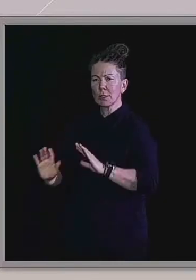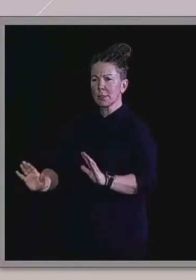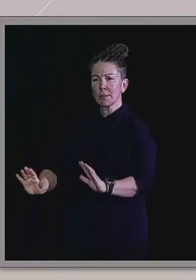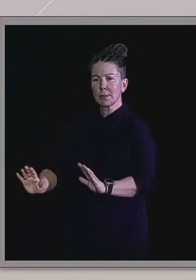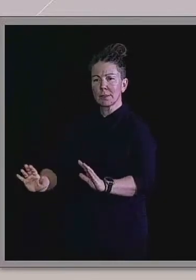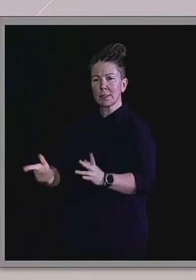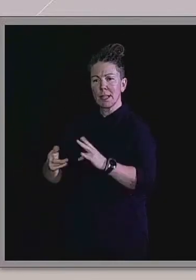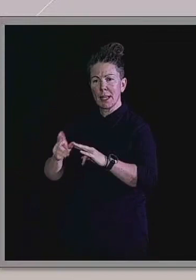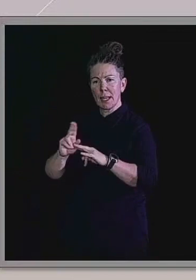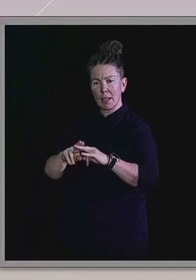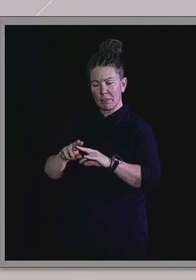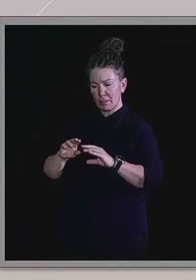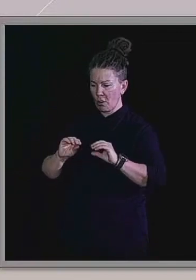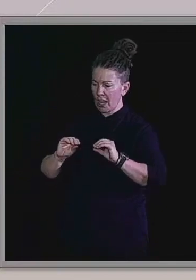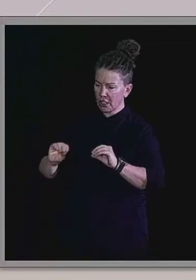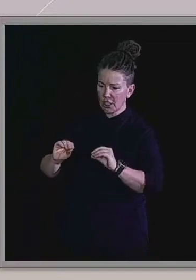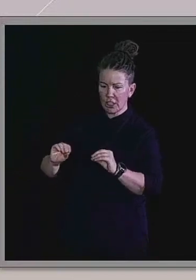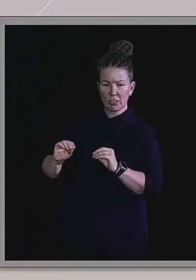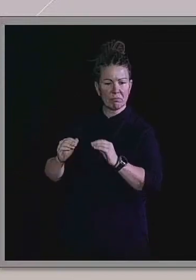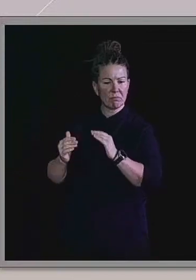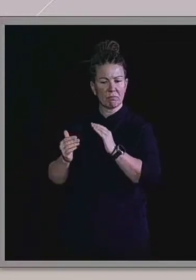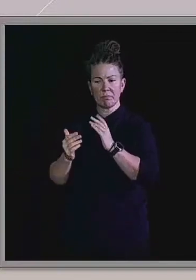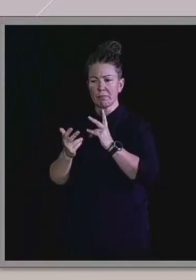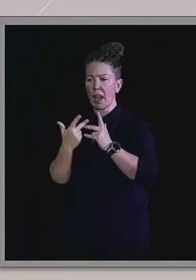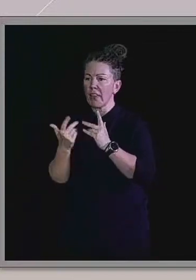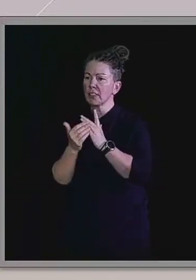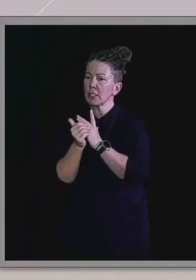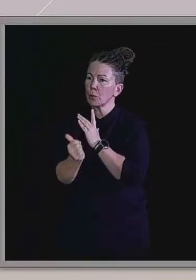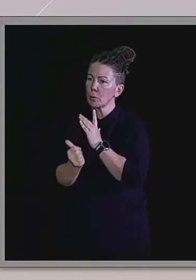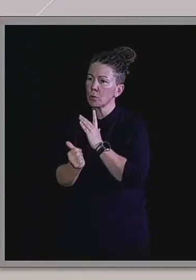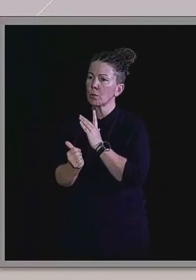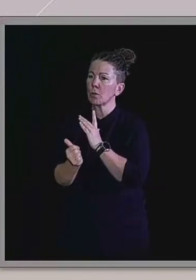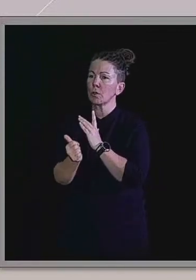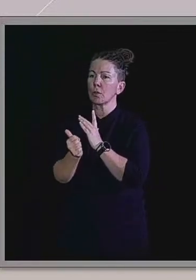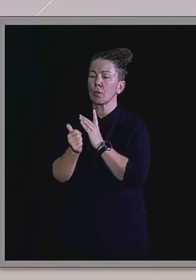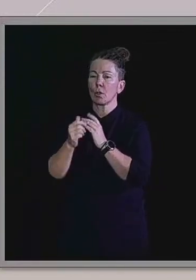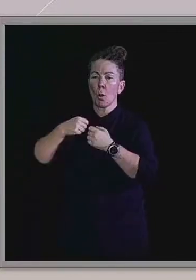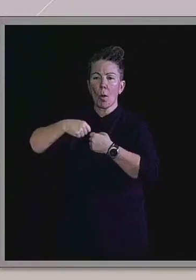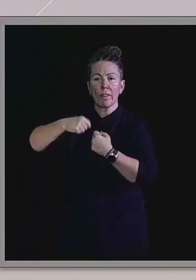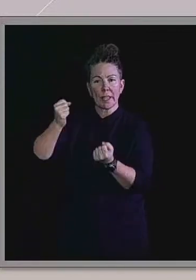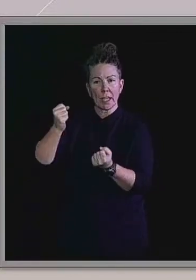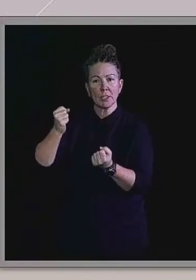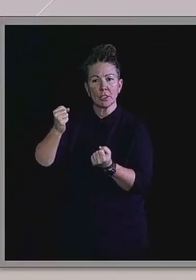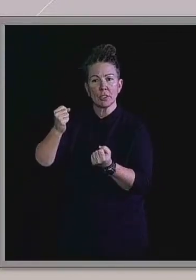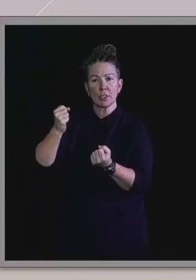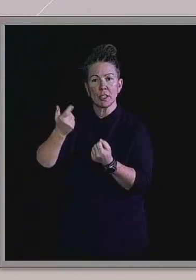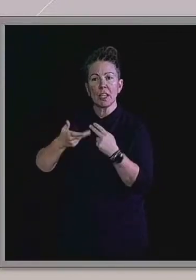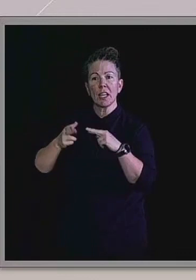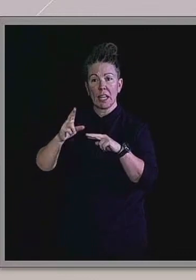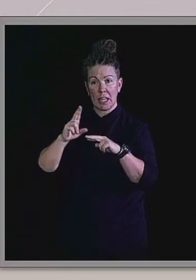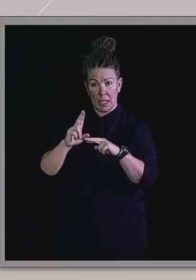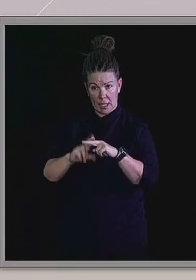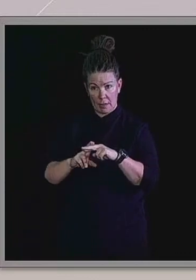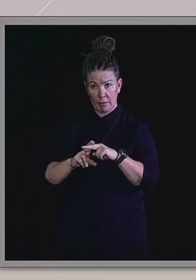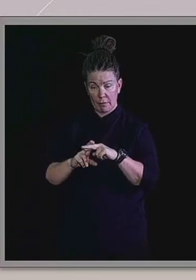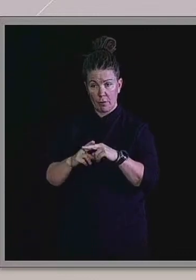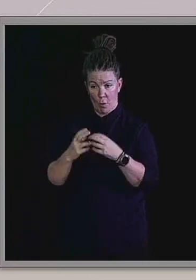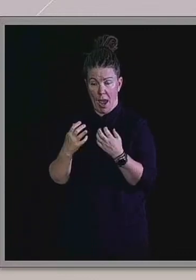your education situation and other skills and qualifications are something that will